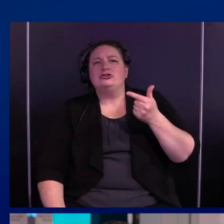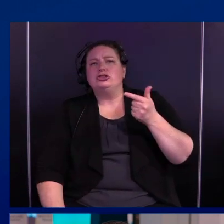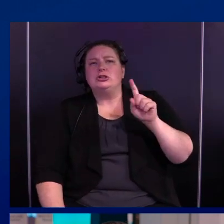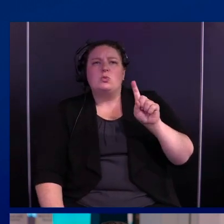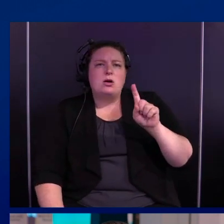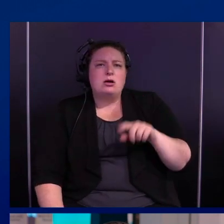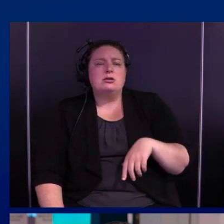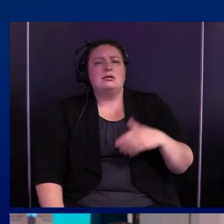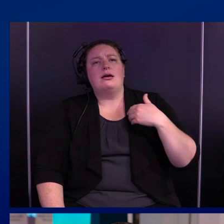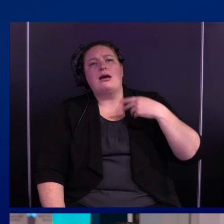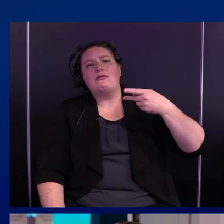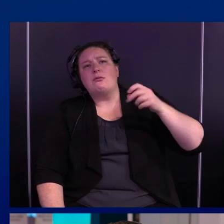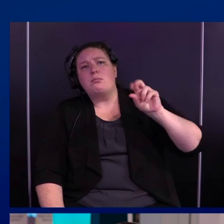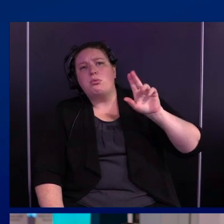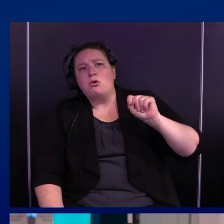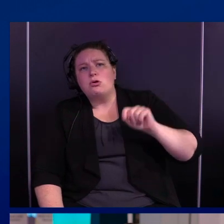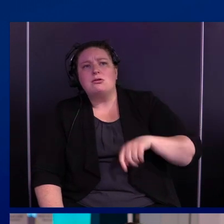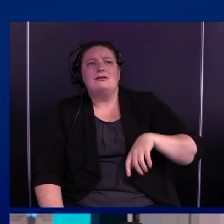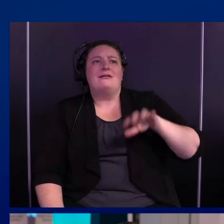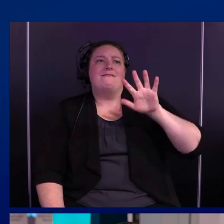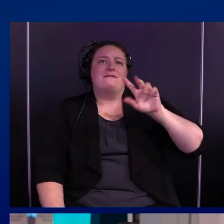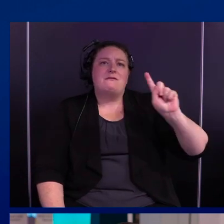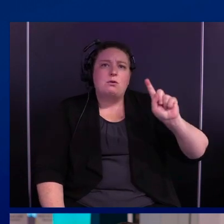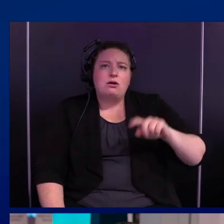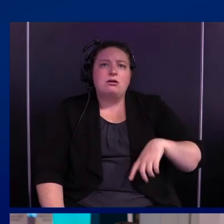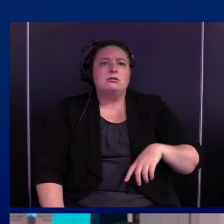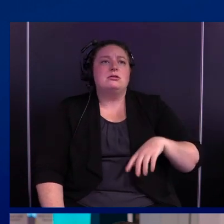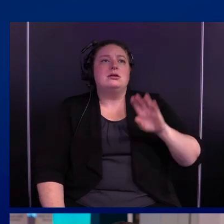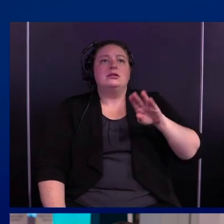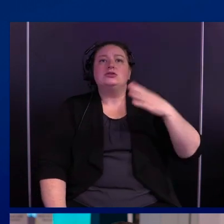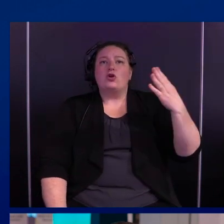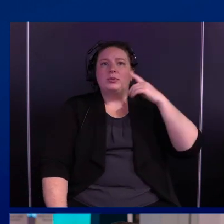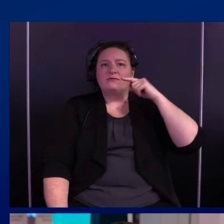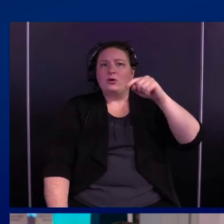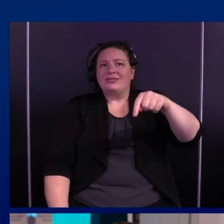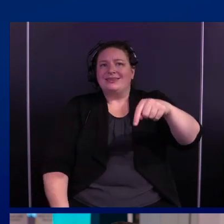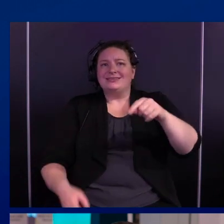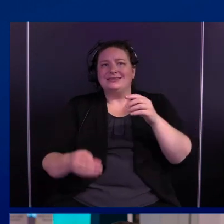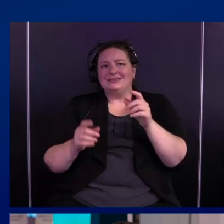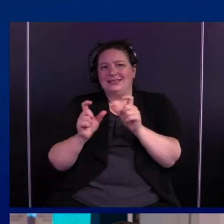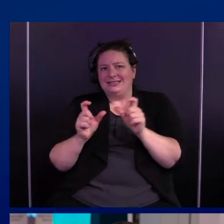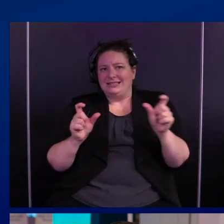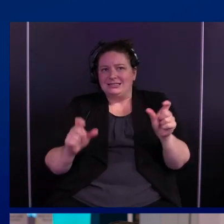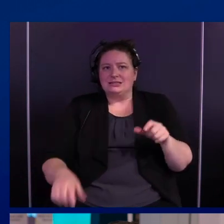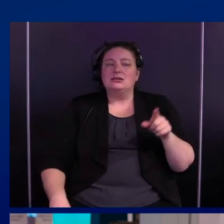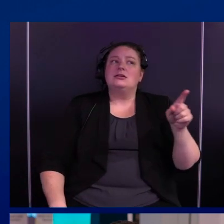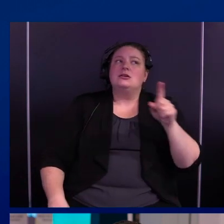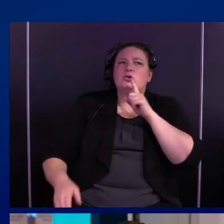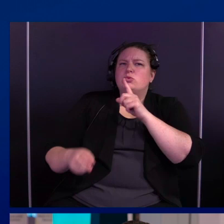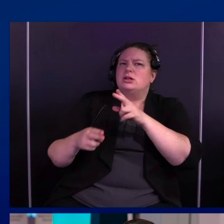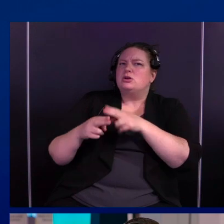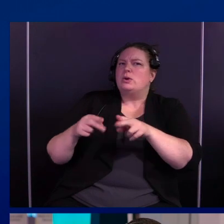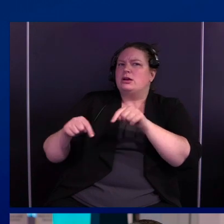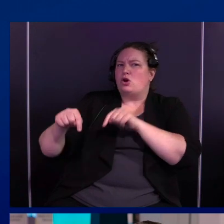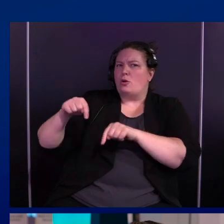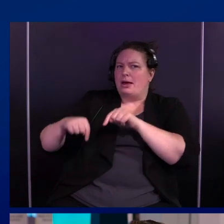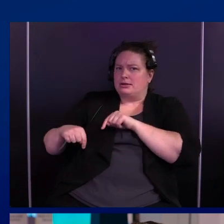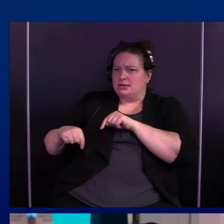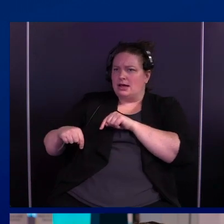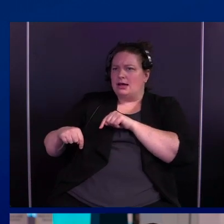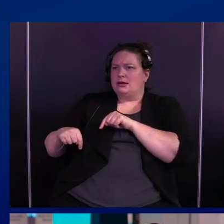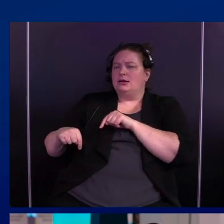here I have a port with 5 ones that is open for this instance. Yeah, so really quick, go back to that security. Yeah.